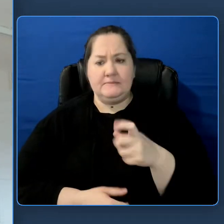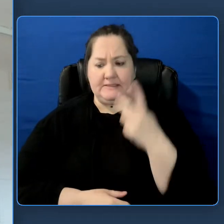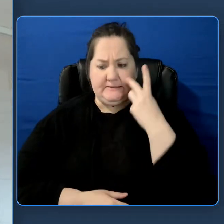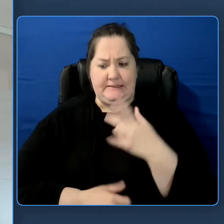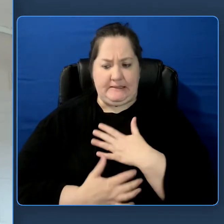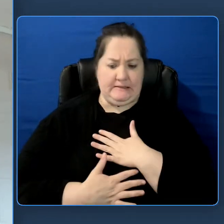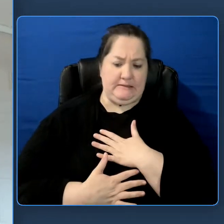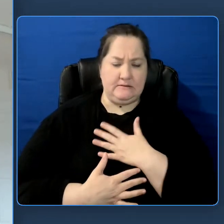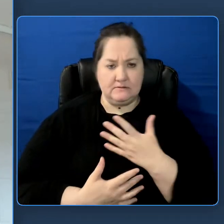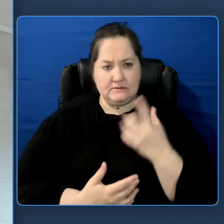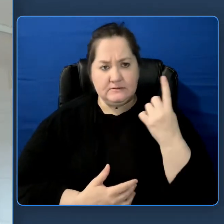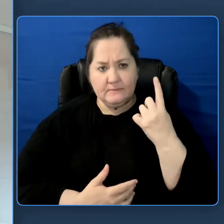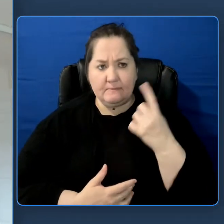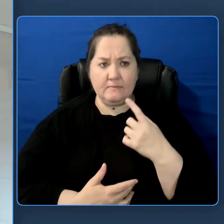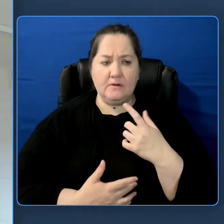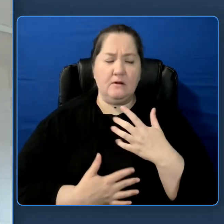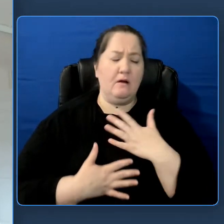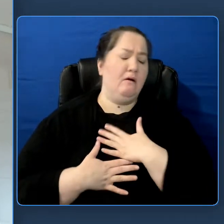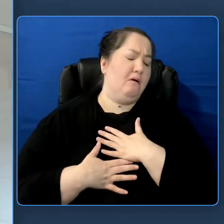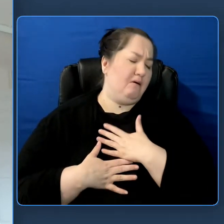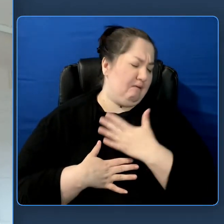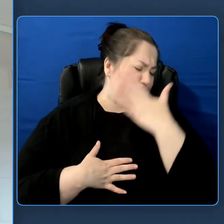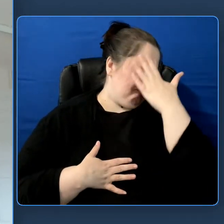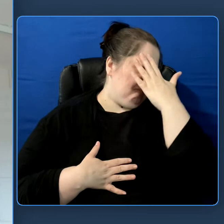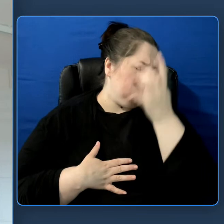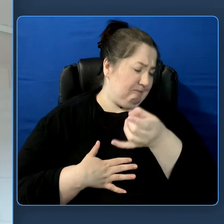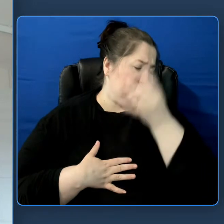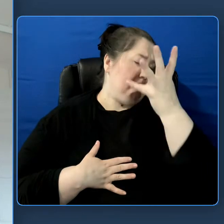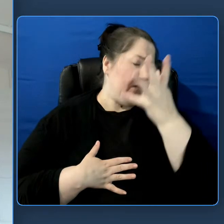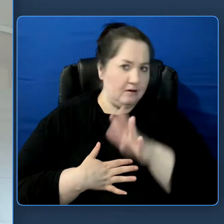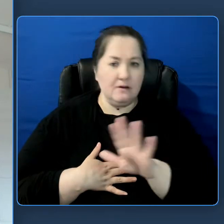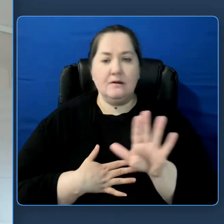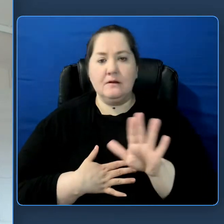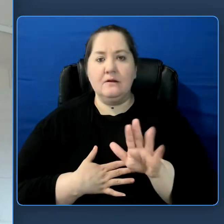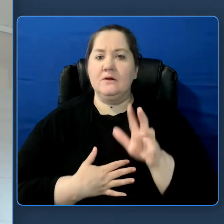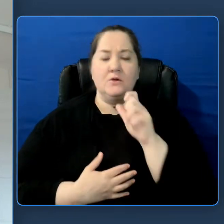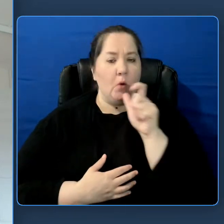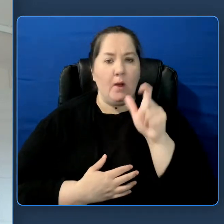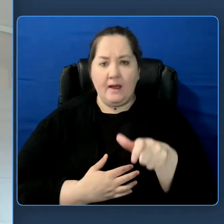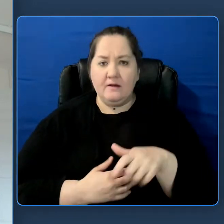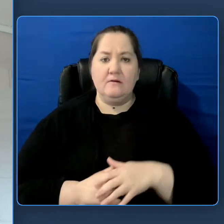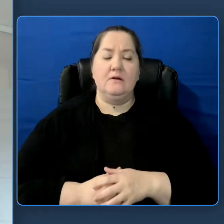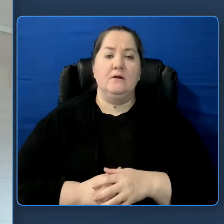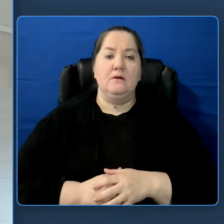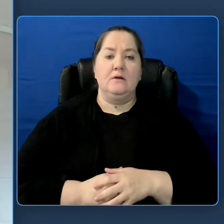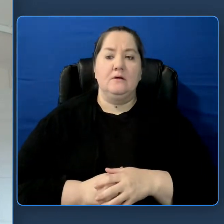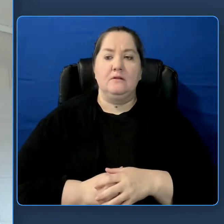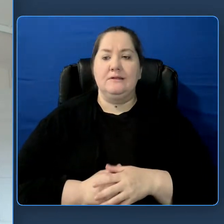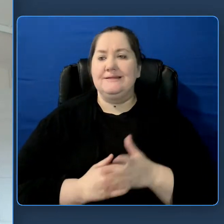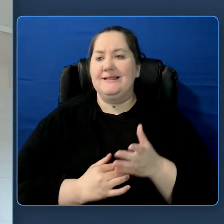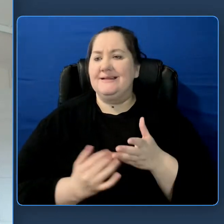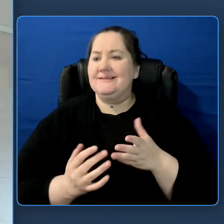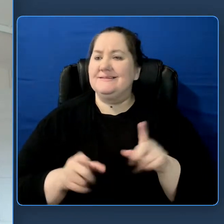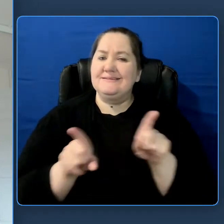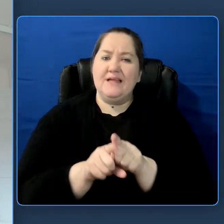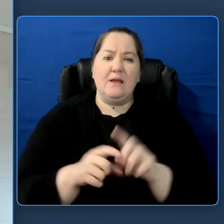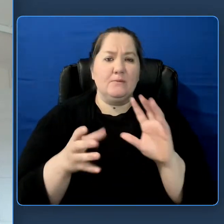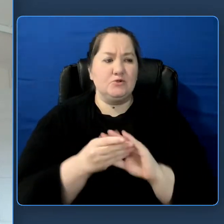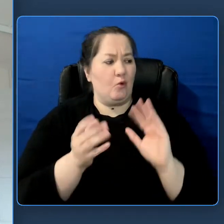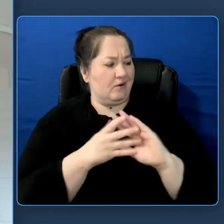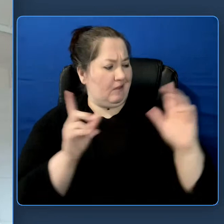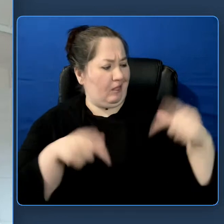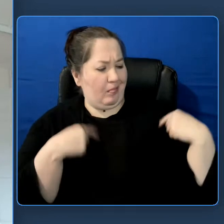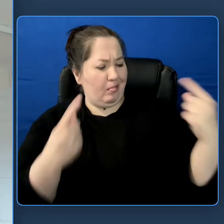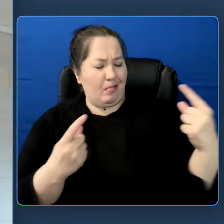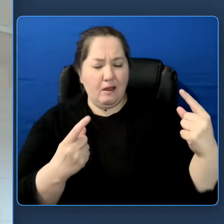seen as something necessarily tragic. We don't have to go through the same old narratives that we